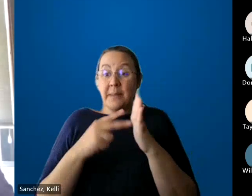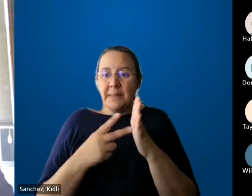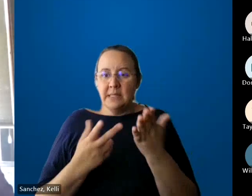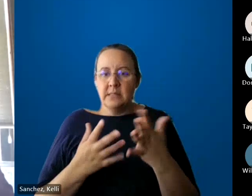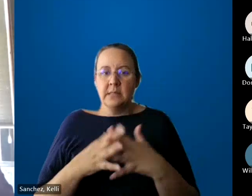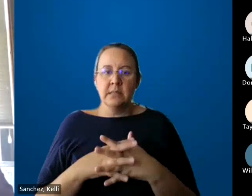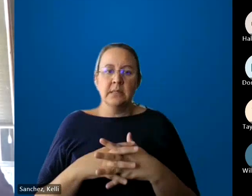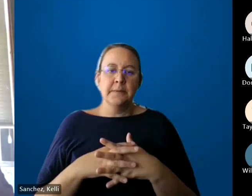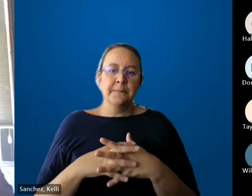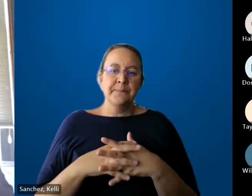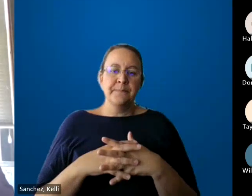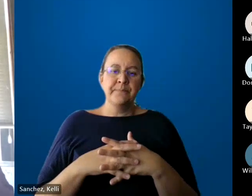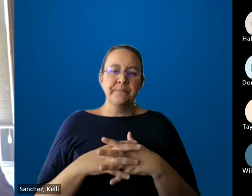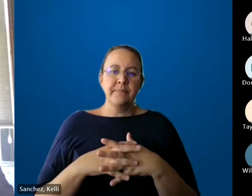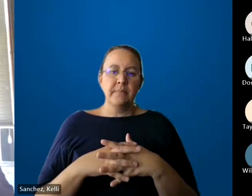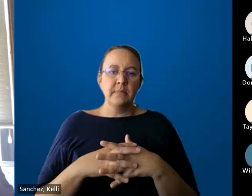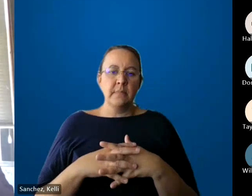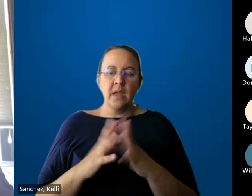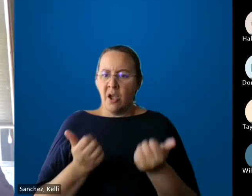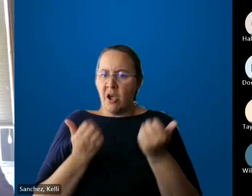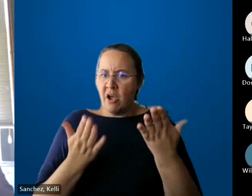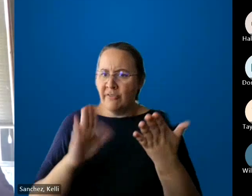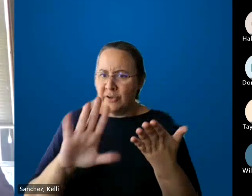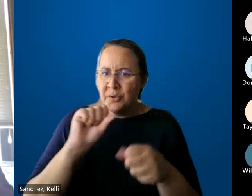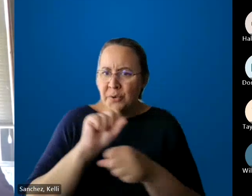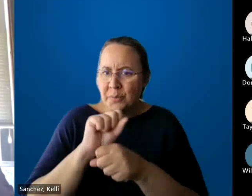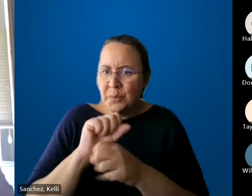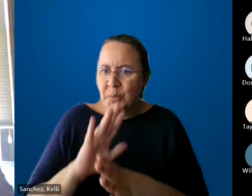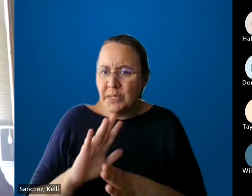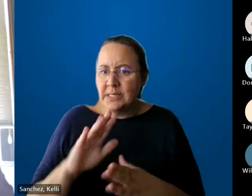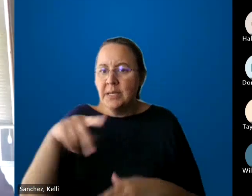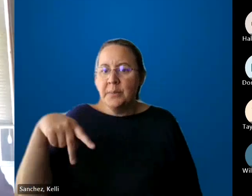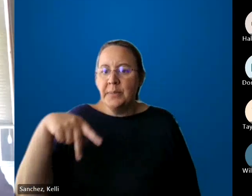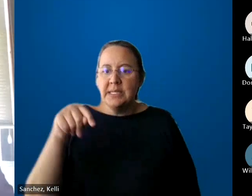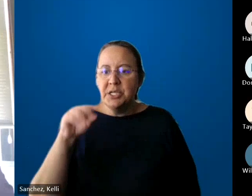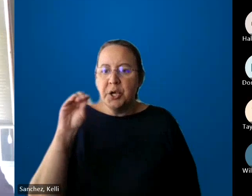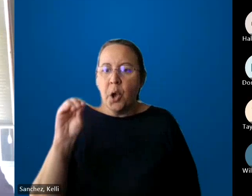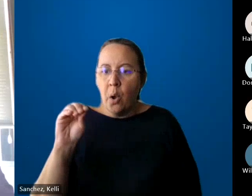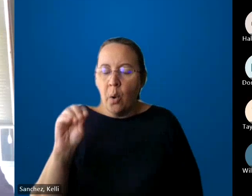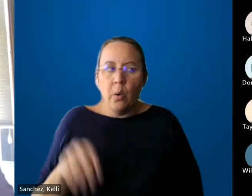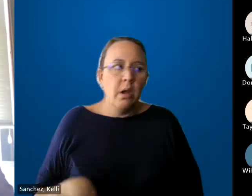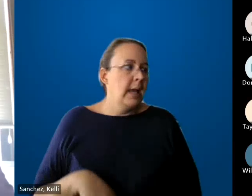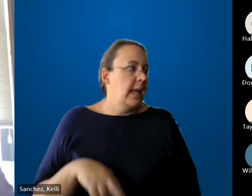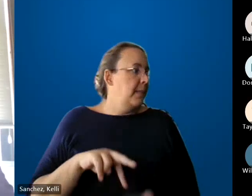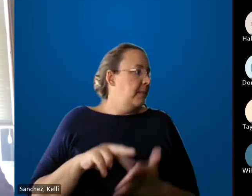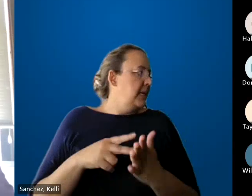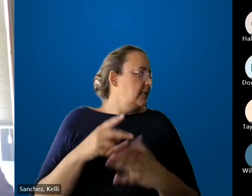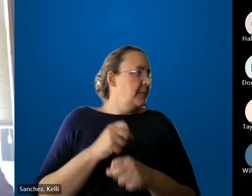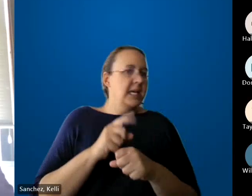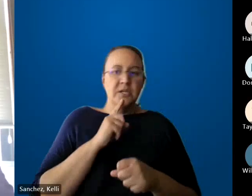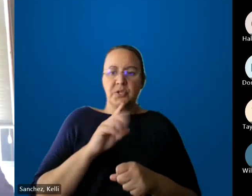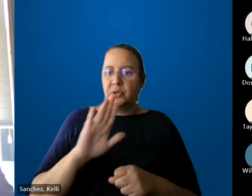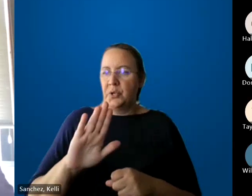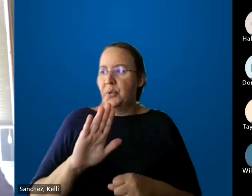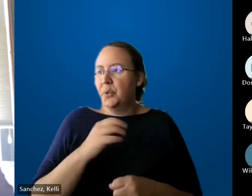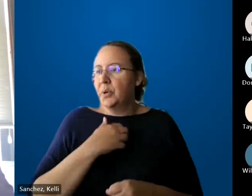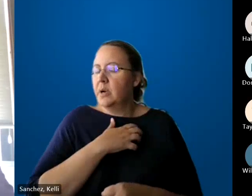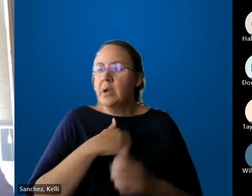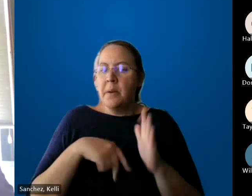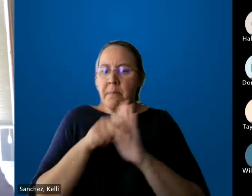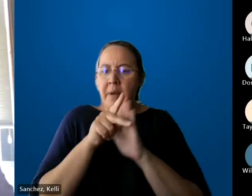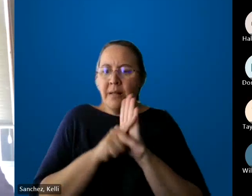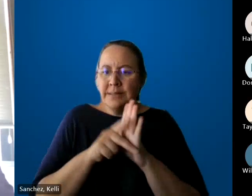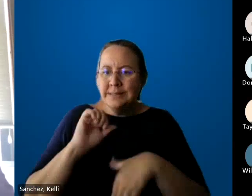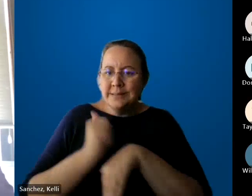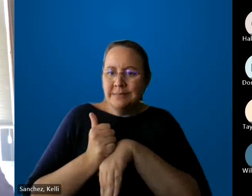don't even think about. It means offering your employees PTO. It means making sure that you have policies in place